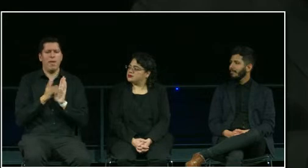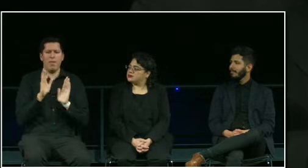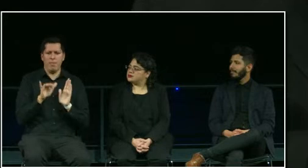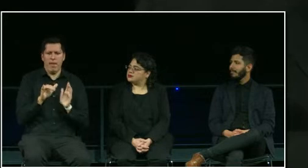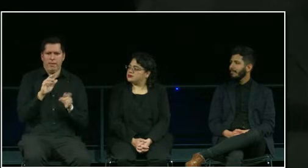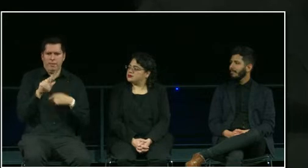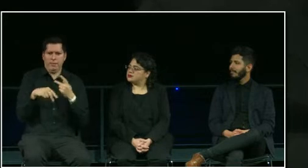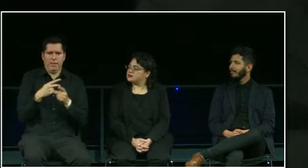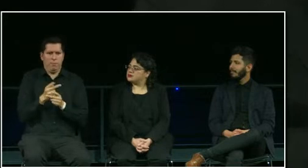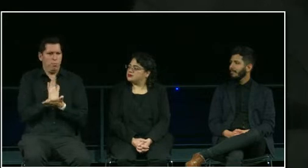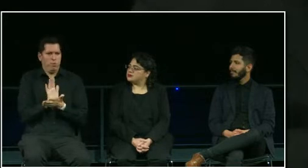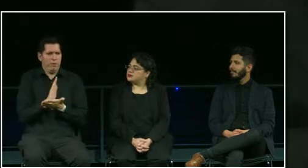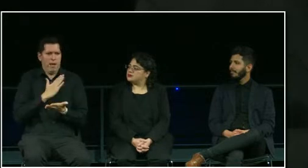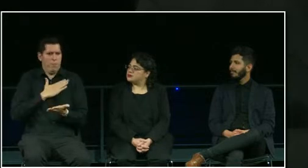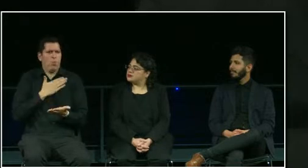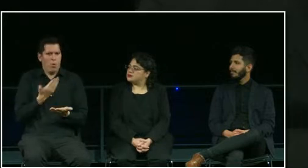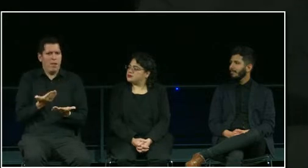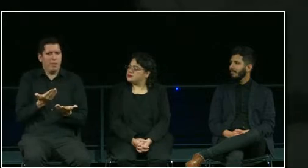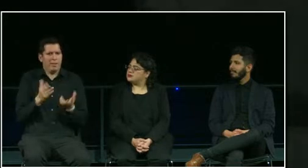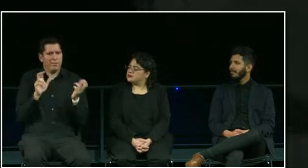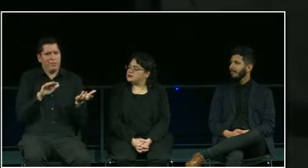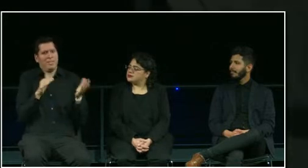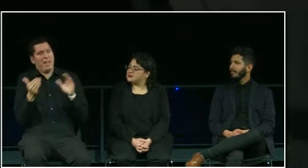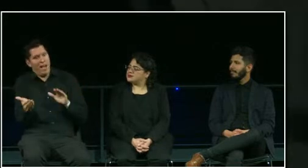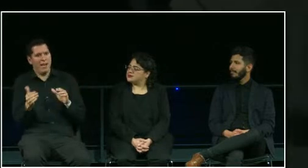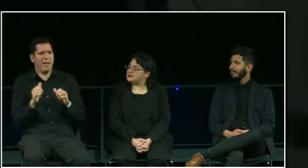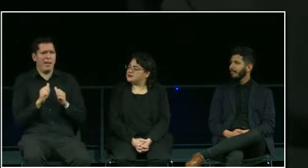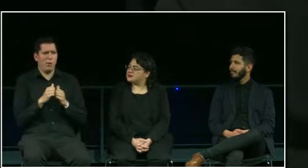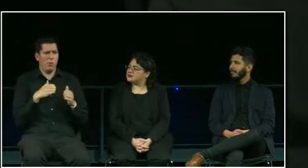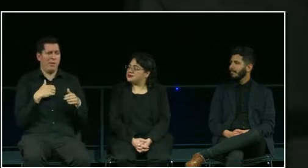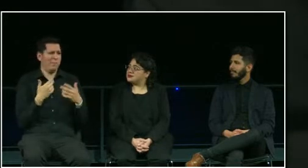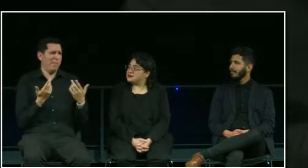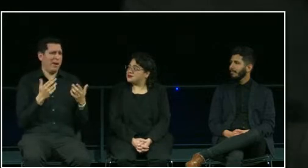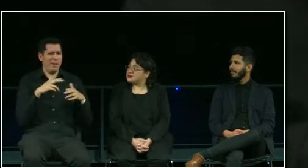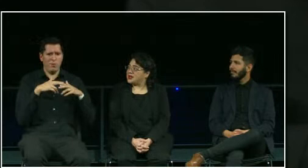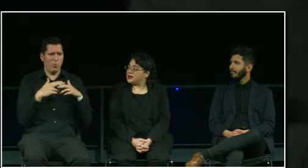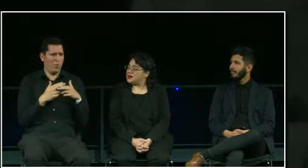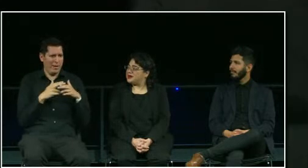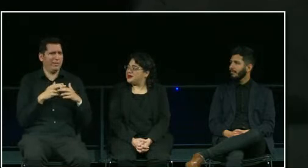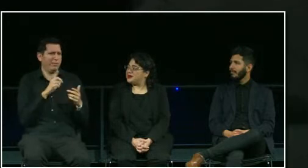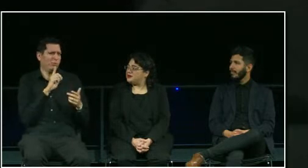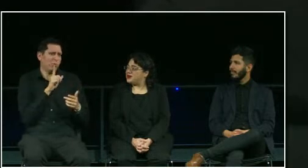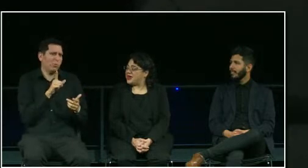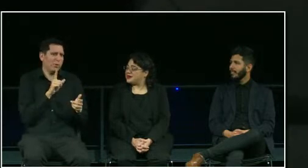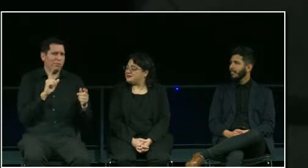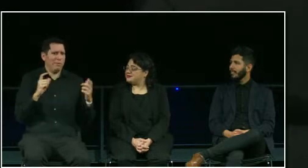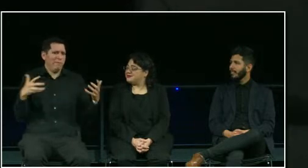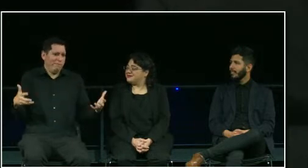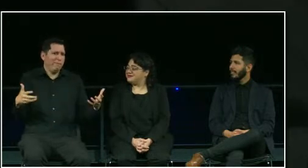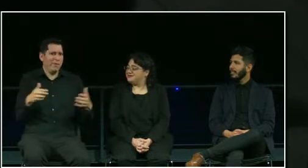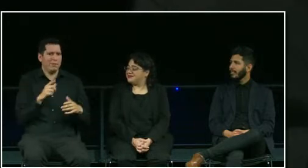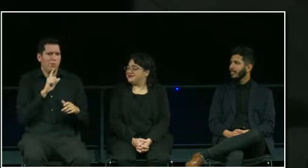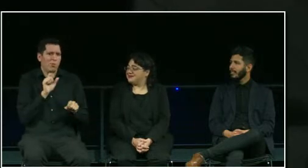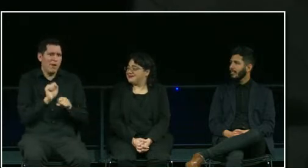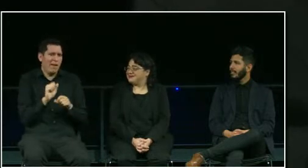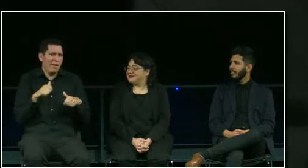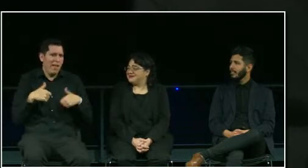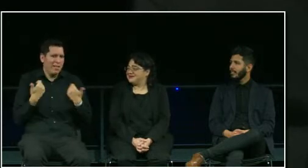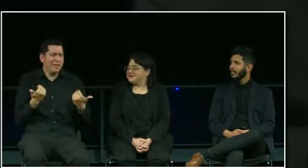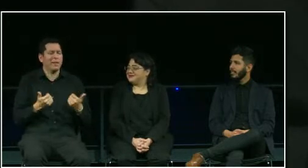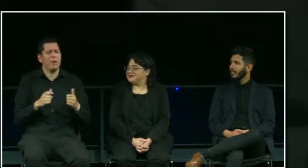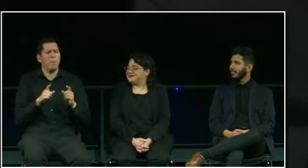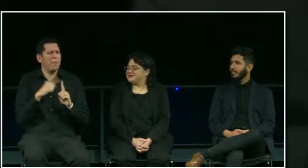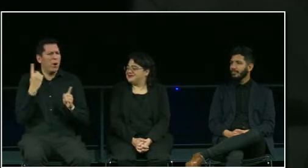to die for. And with my weight, that's a sheer reality. So, you know, I really think about them,